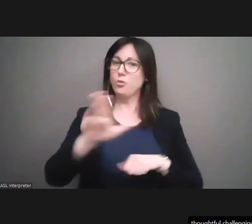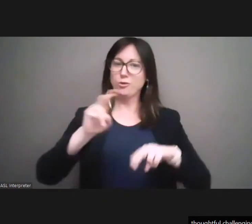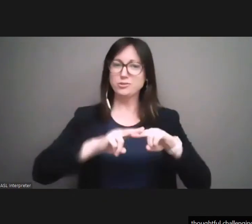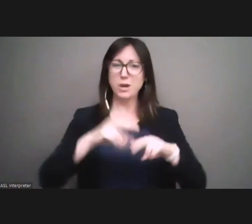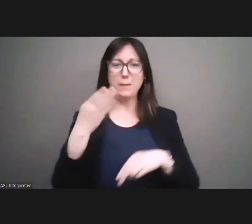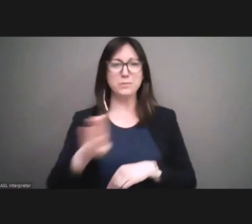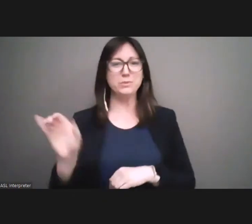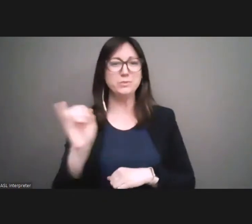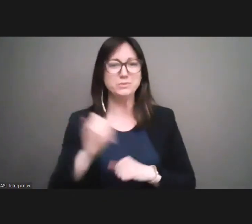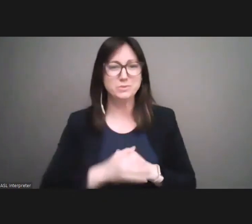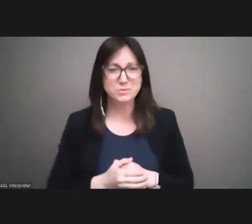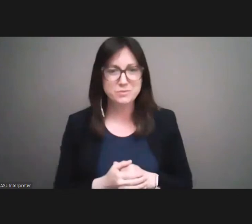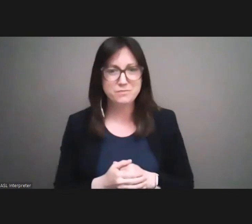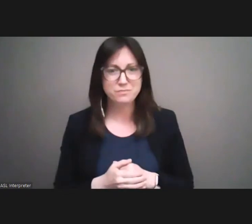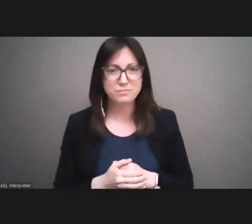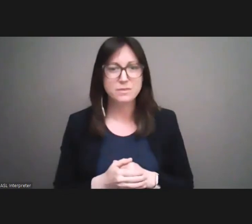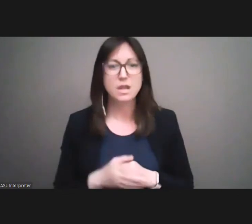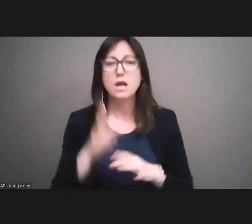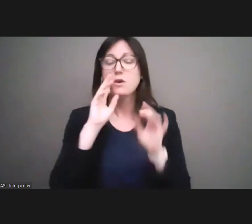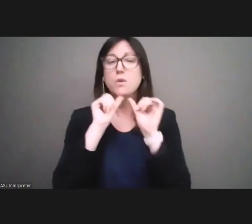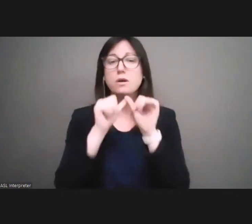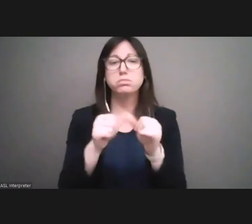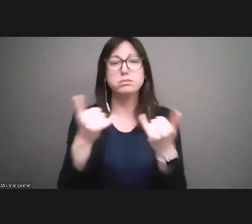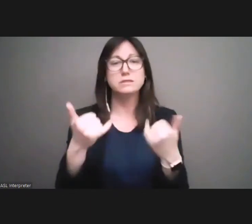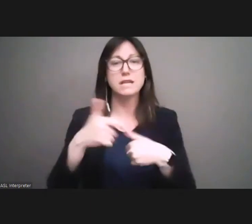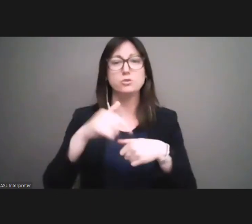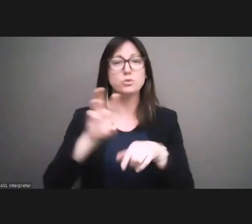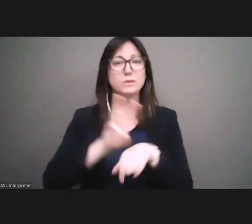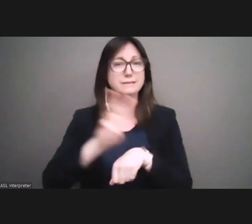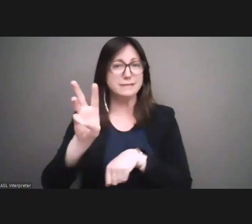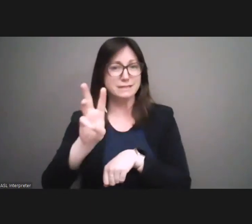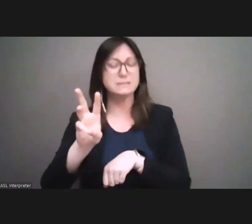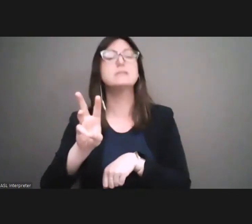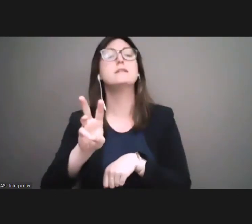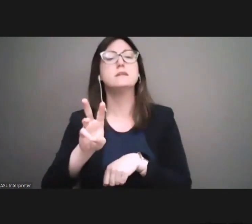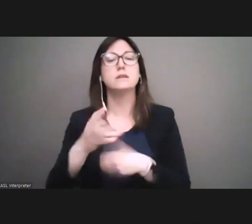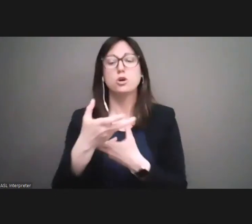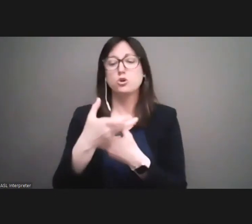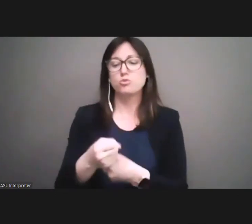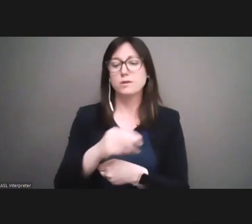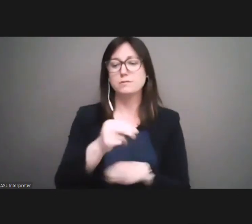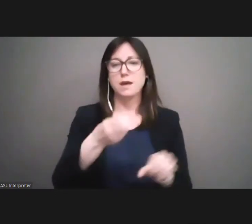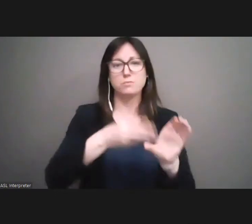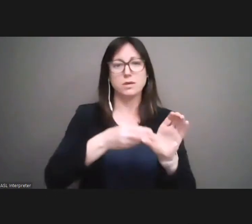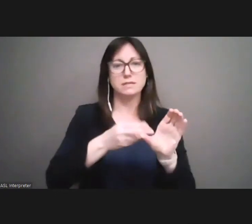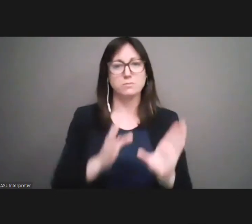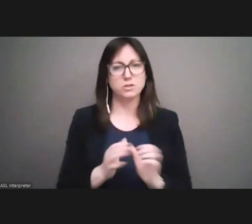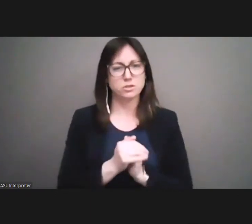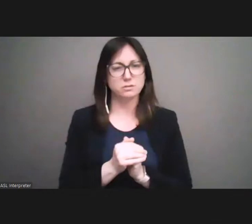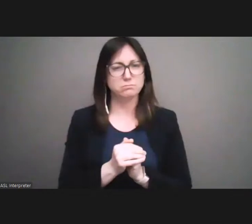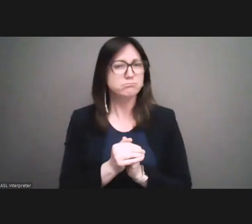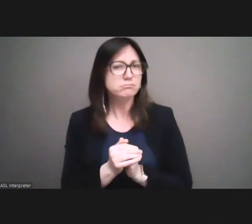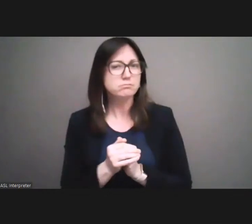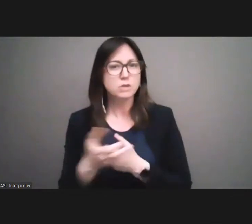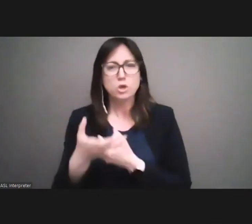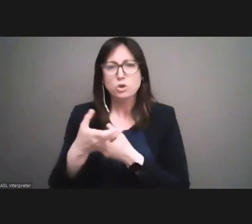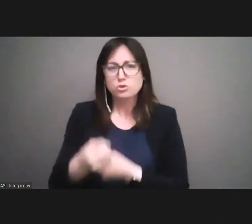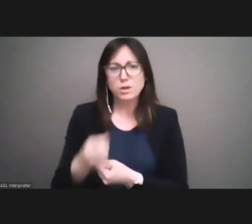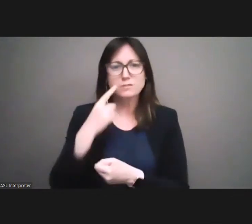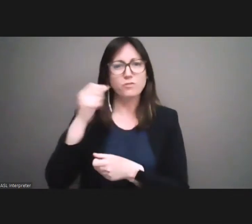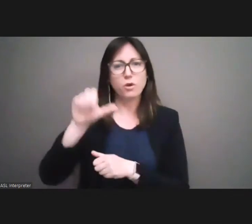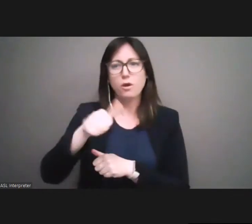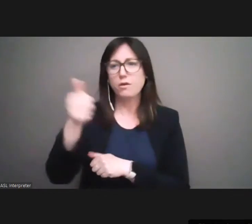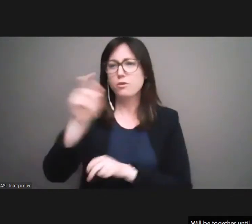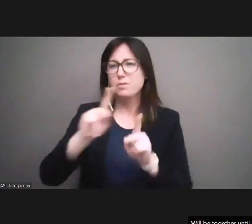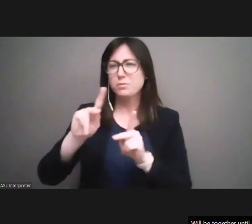We'll be together until 6 p.m. talking about the theme, Trust and Participation. How does our trust in others affect